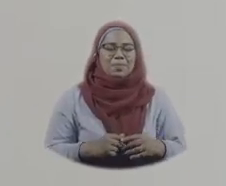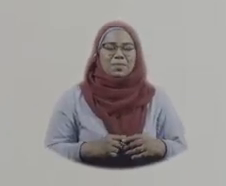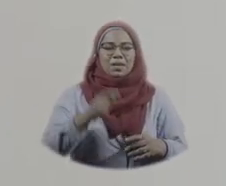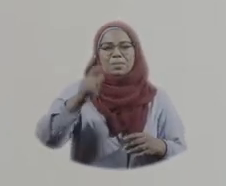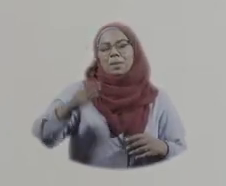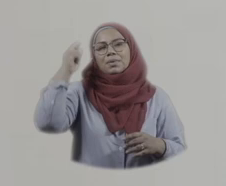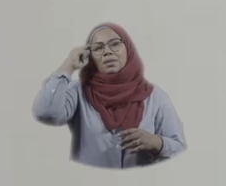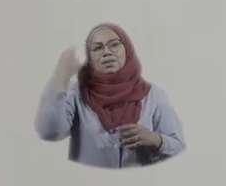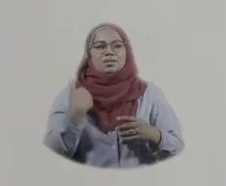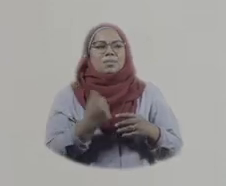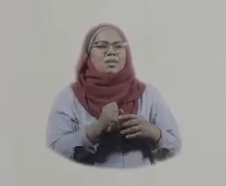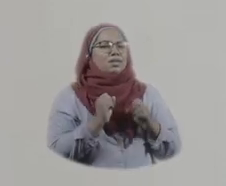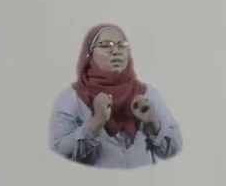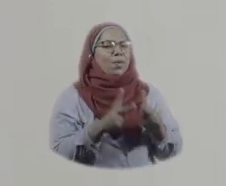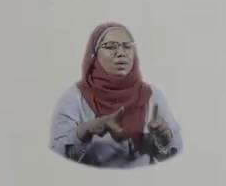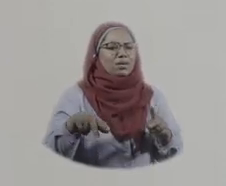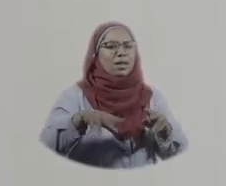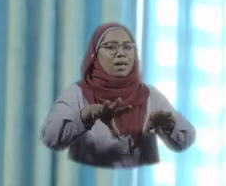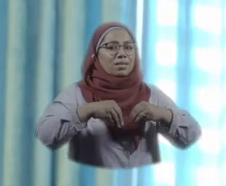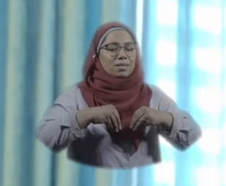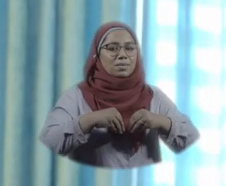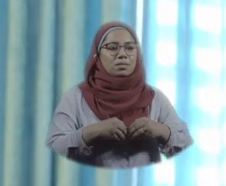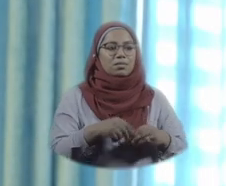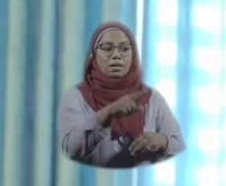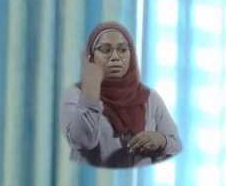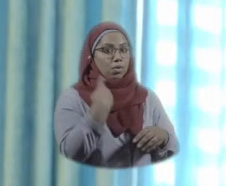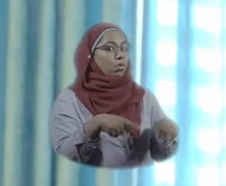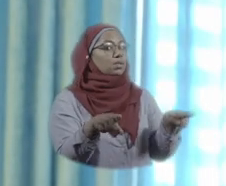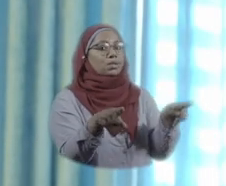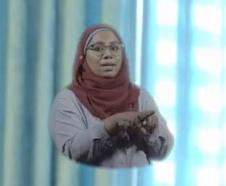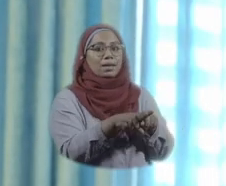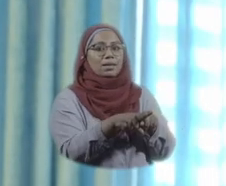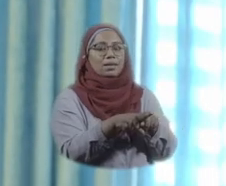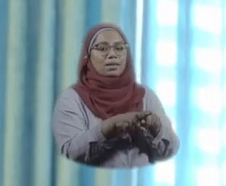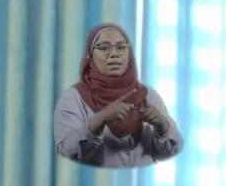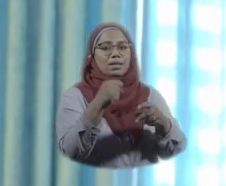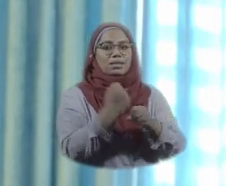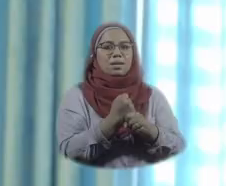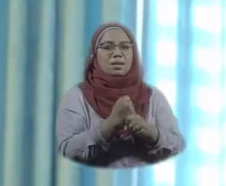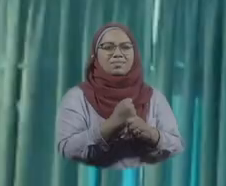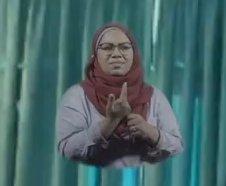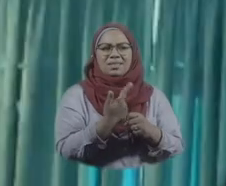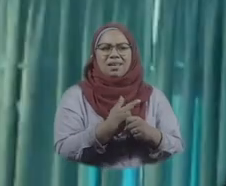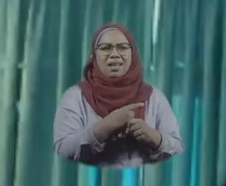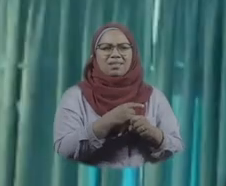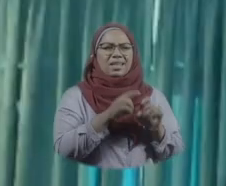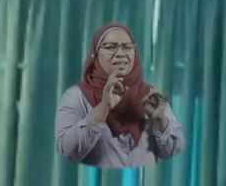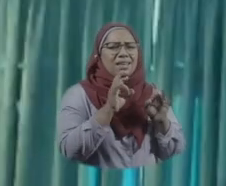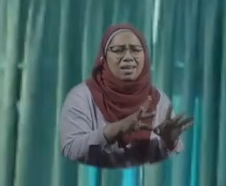gender norm that's been normalized in the society. I totally agree. Then, when it comes to ridiculous gender